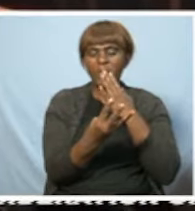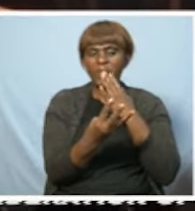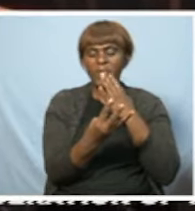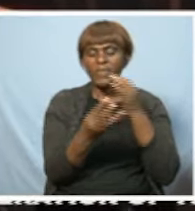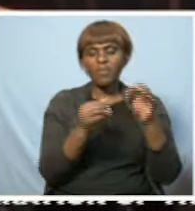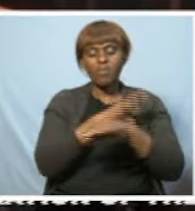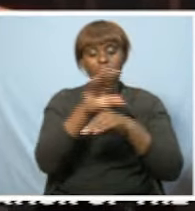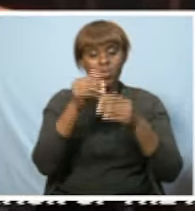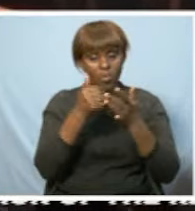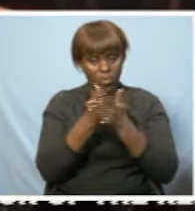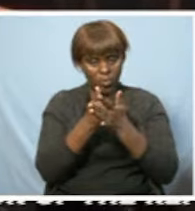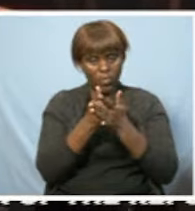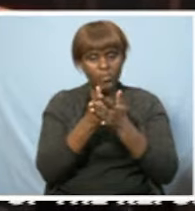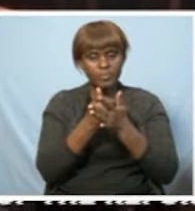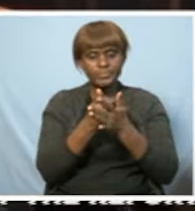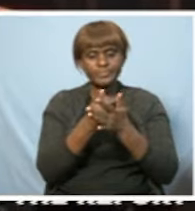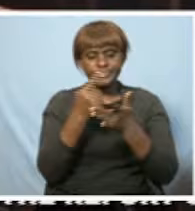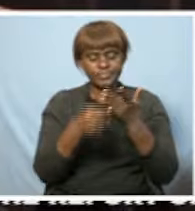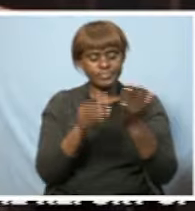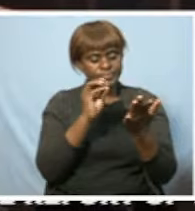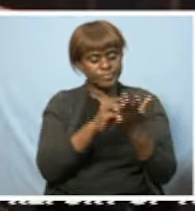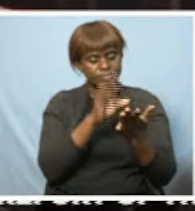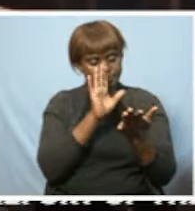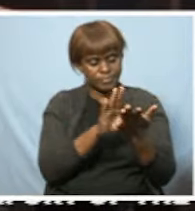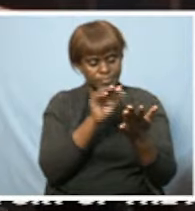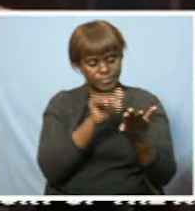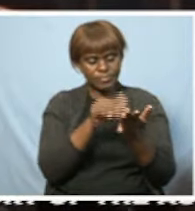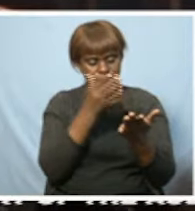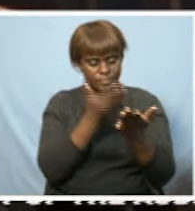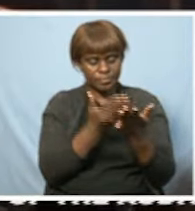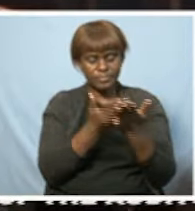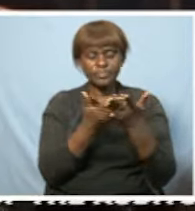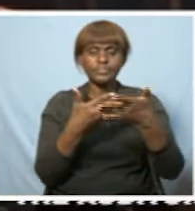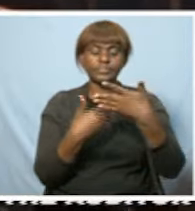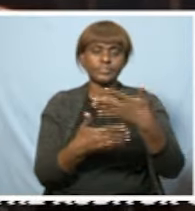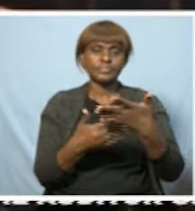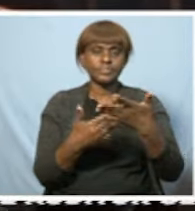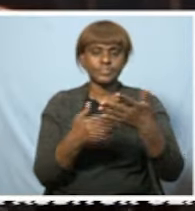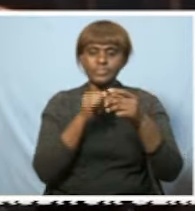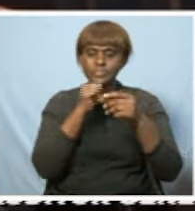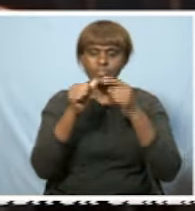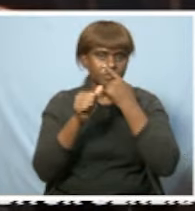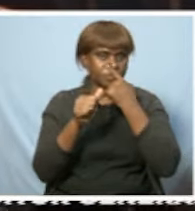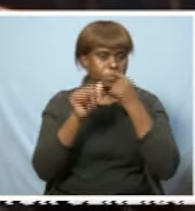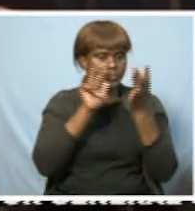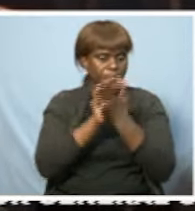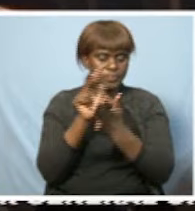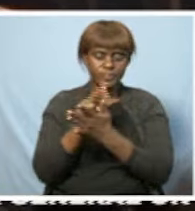all your payment vouchers that you've put in this document, they are not acquitted,